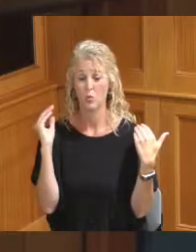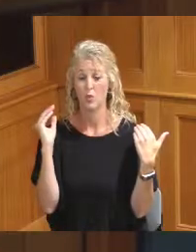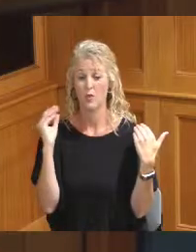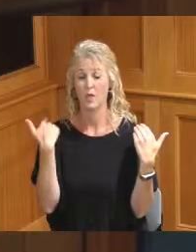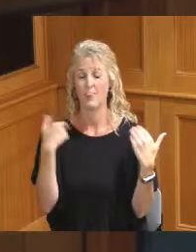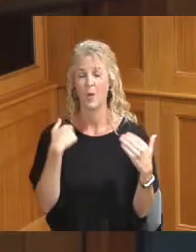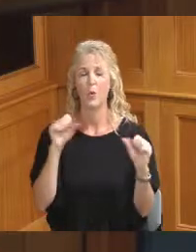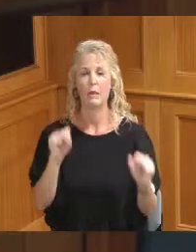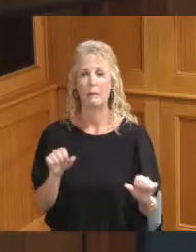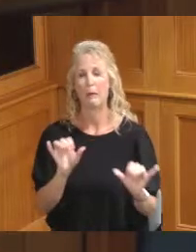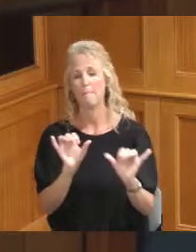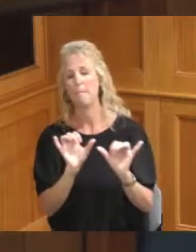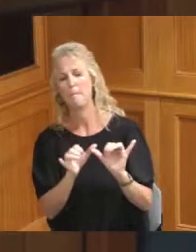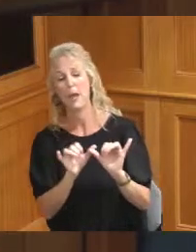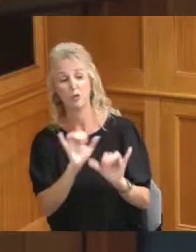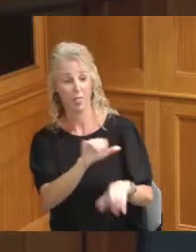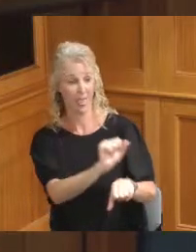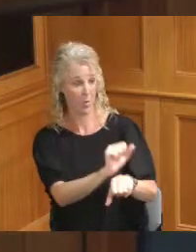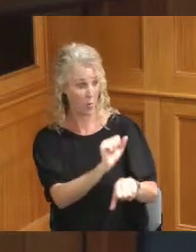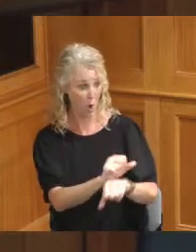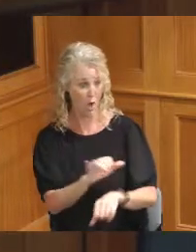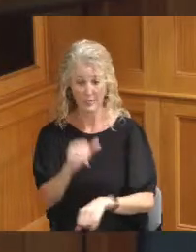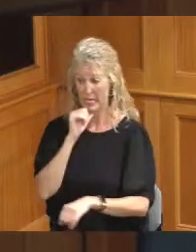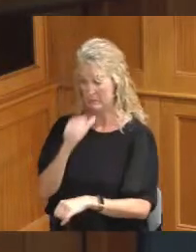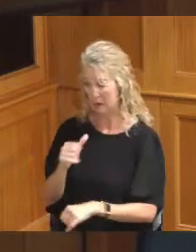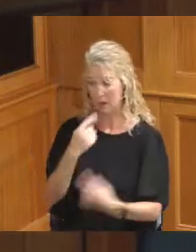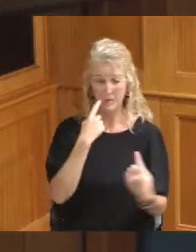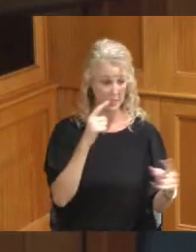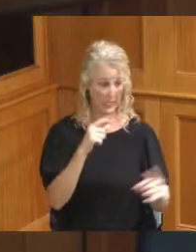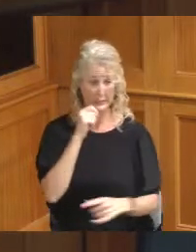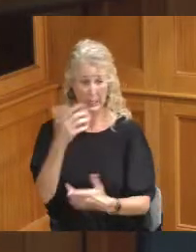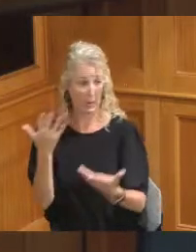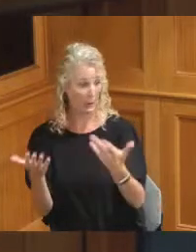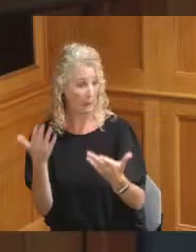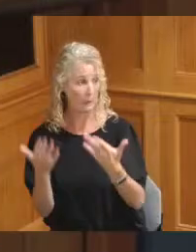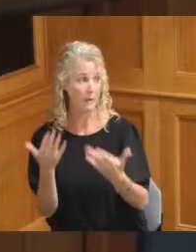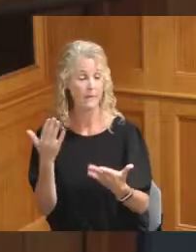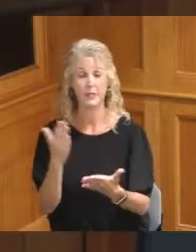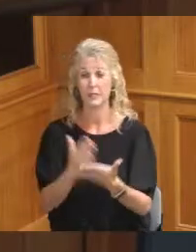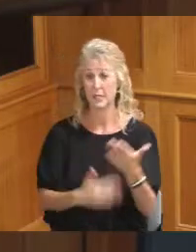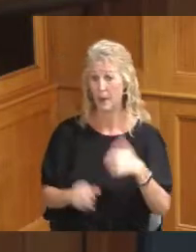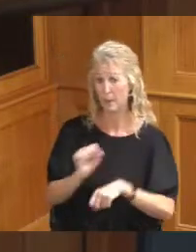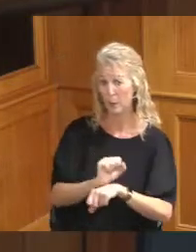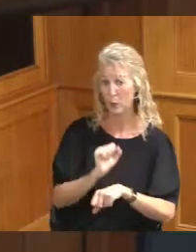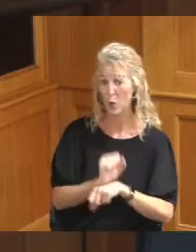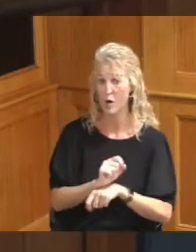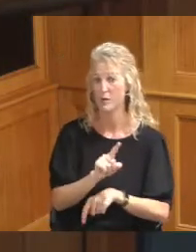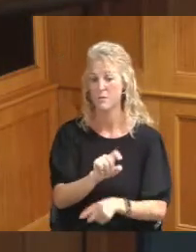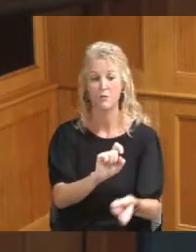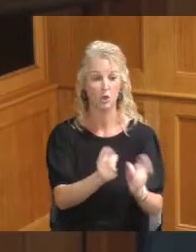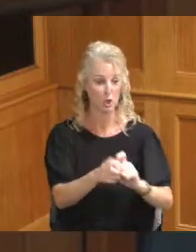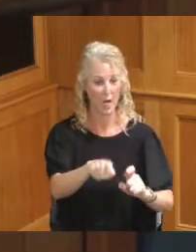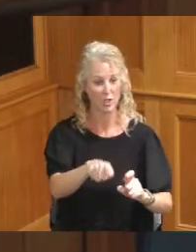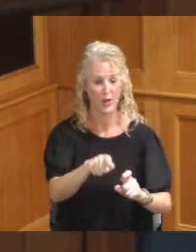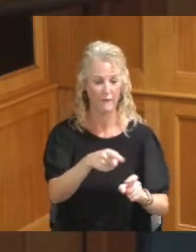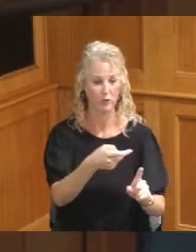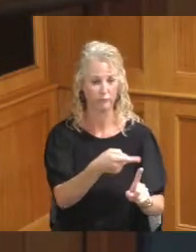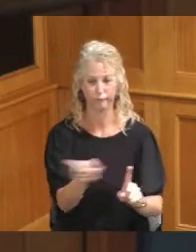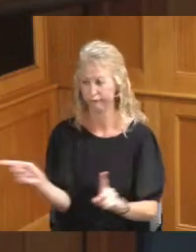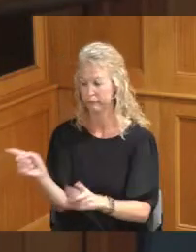What's working, what's not working? Because some things may work and then they may change. You need to try to do something else. So